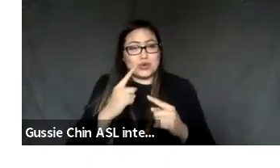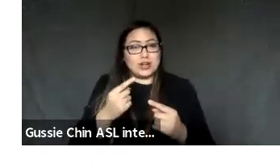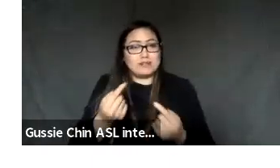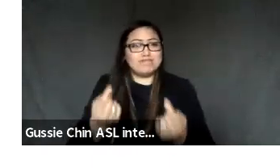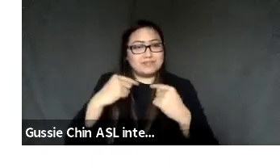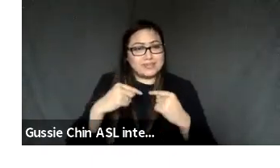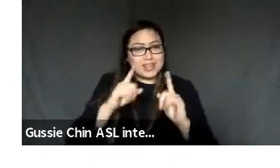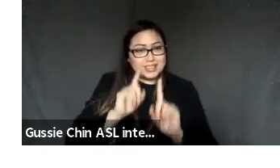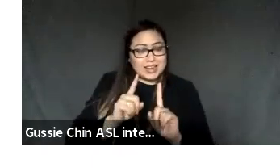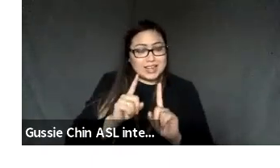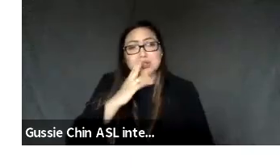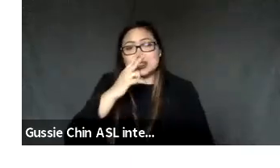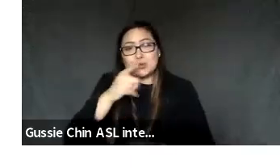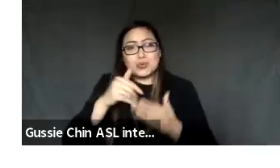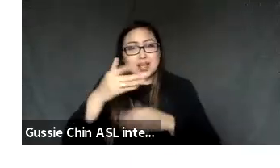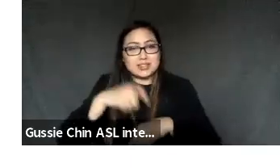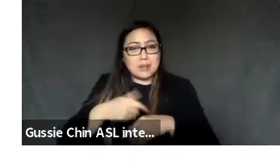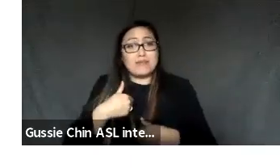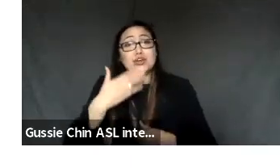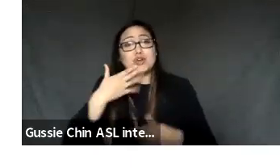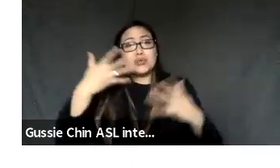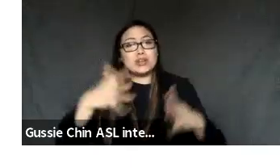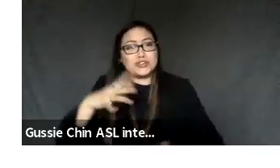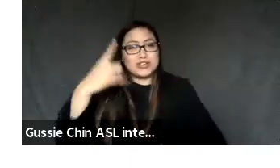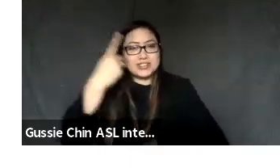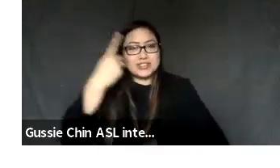you next time. Have a good rest of your day. Bye-bye.